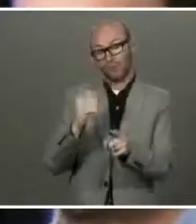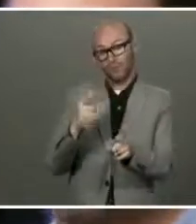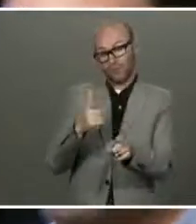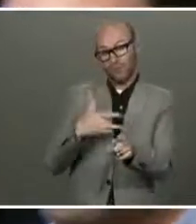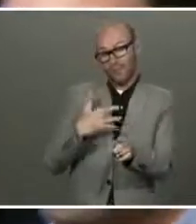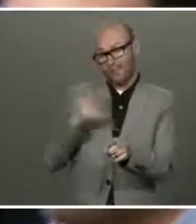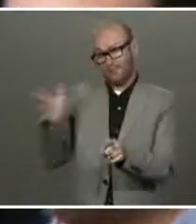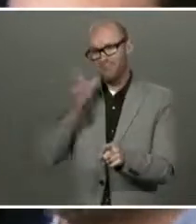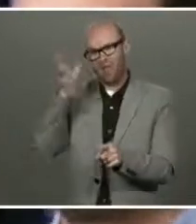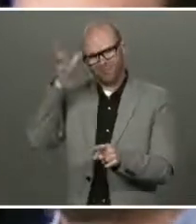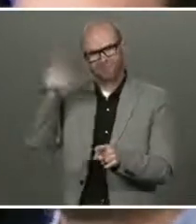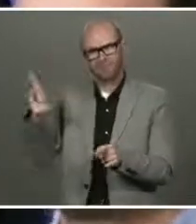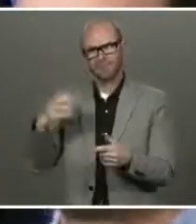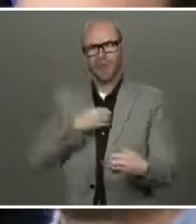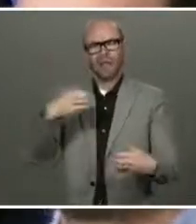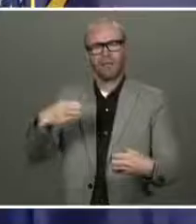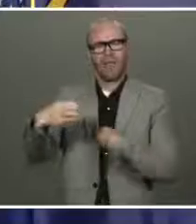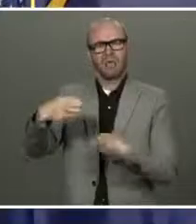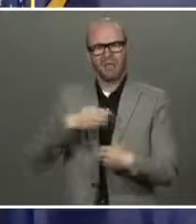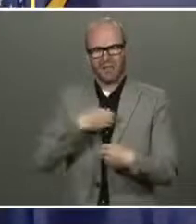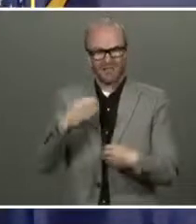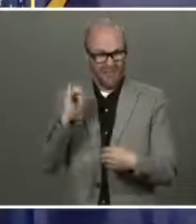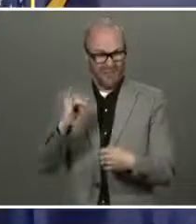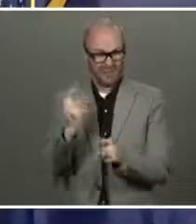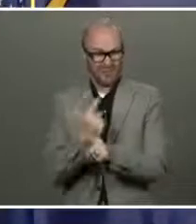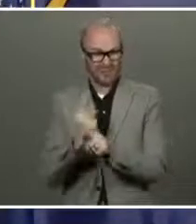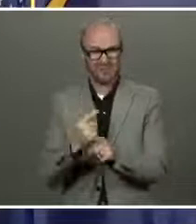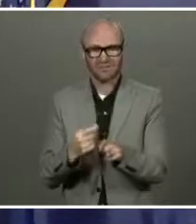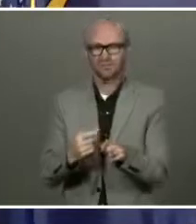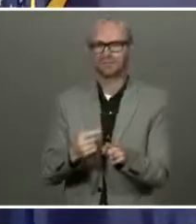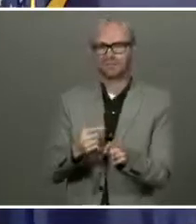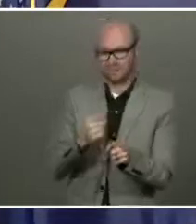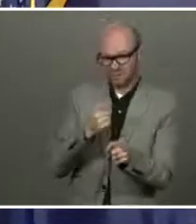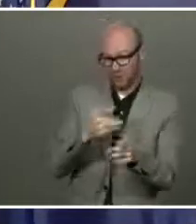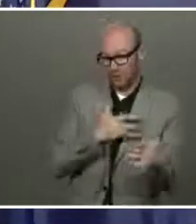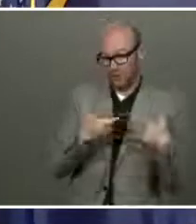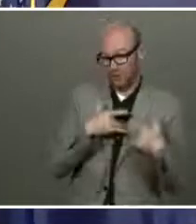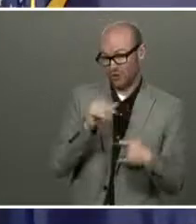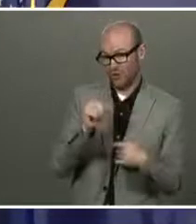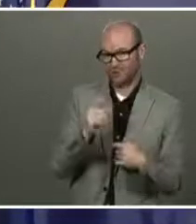lodging these types of complaints? Well, certainly I have a concern about that.